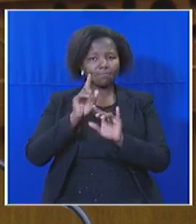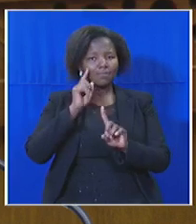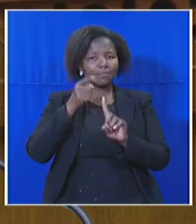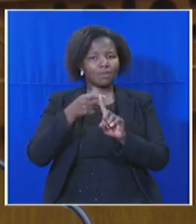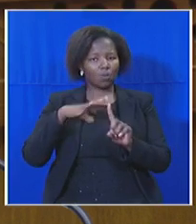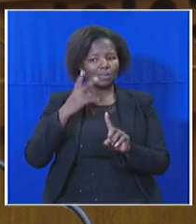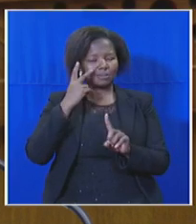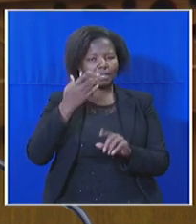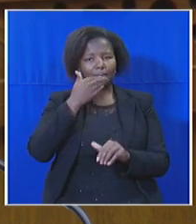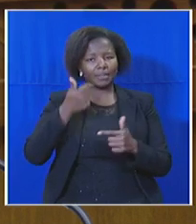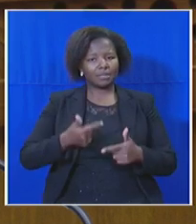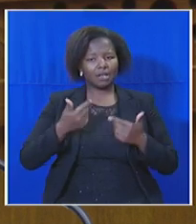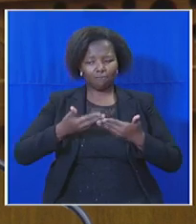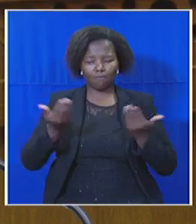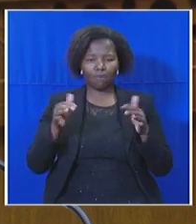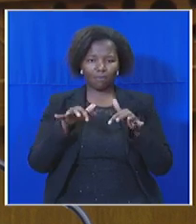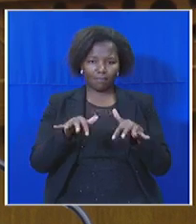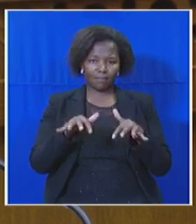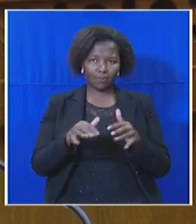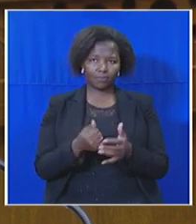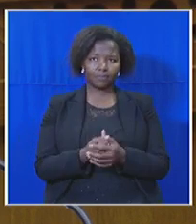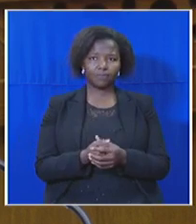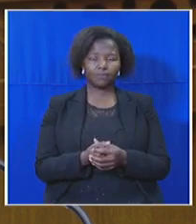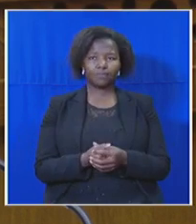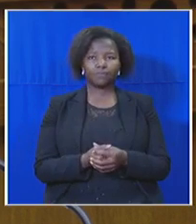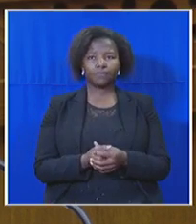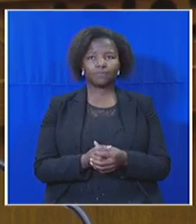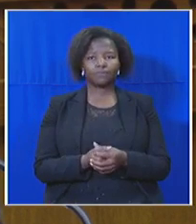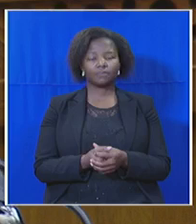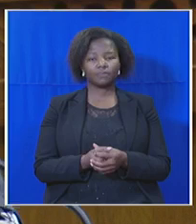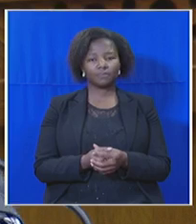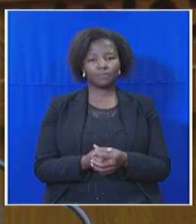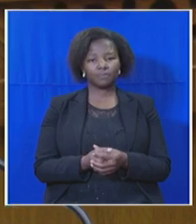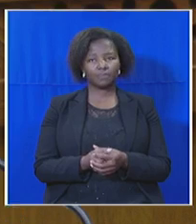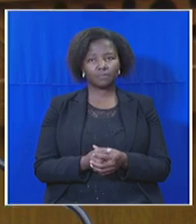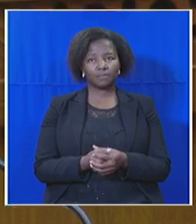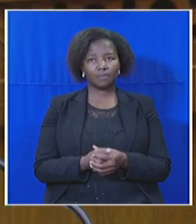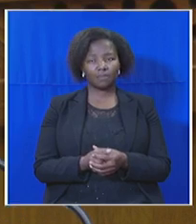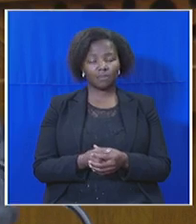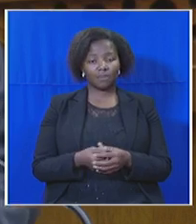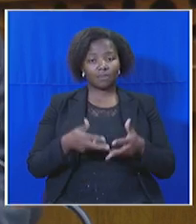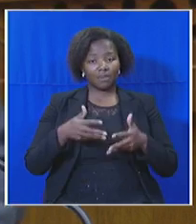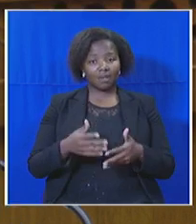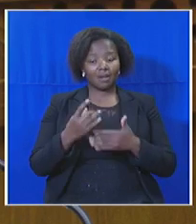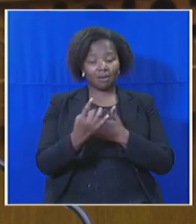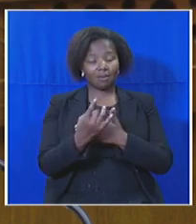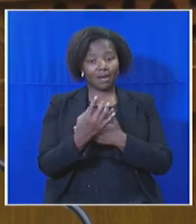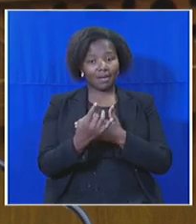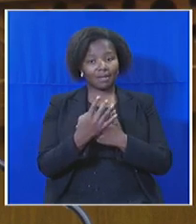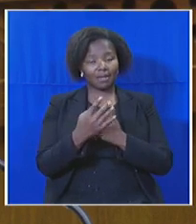life for all of our people. Our fundamental and guiding principle must be the objective to